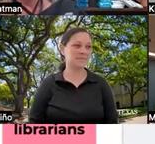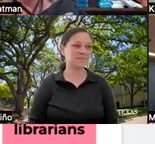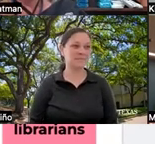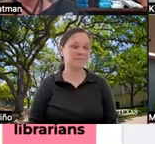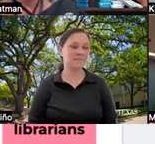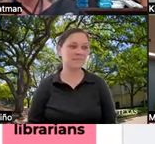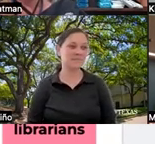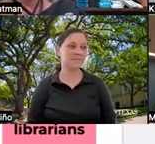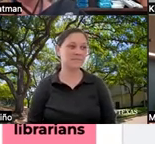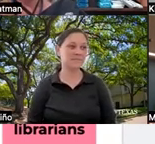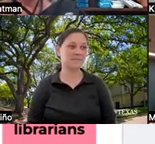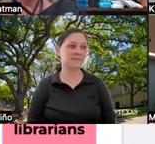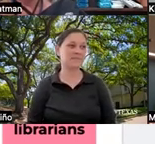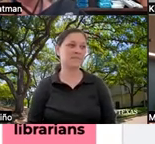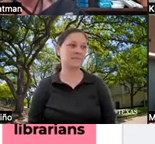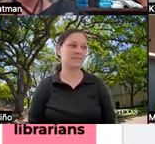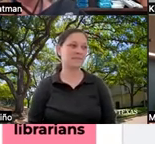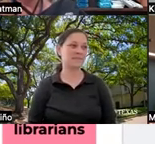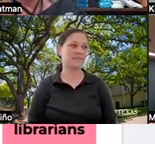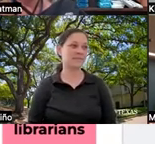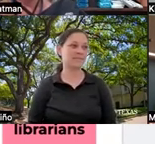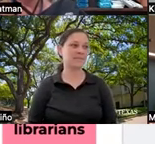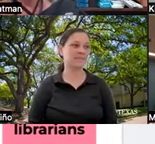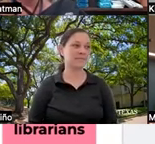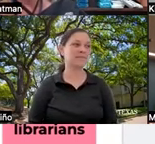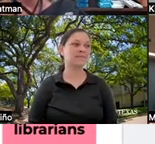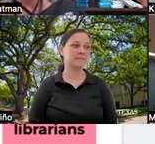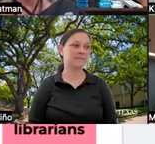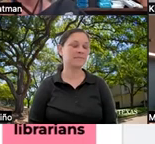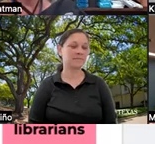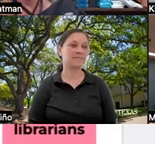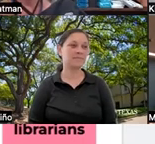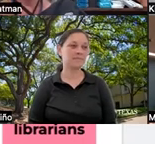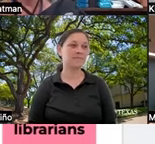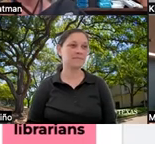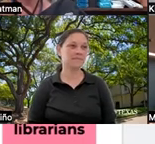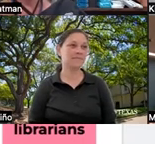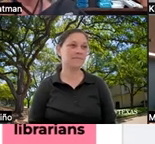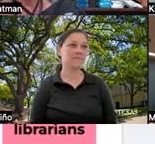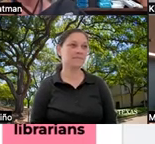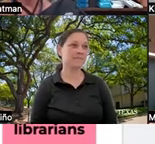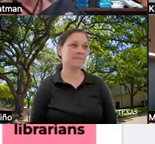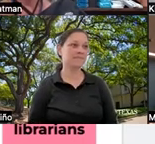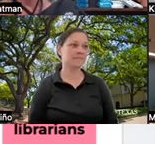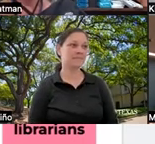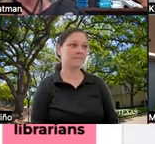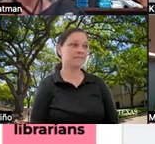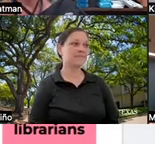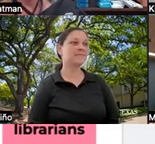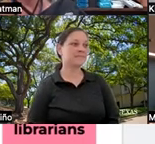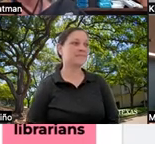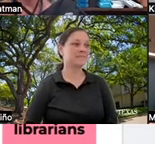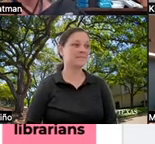program that oversees children ages 3 to 5 with disabilities. I've never heard it called 619, so thank you.